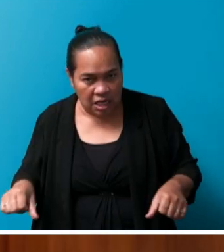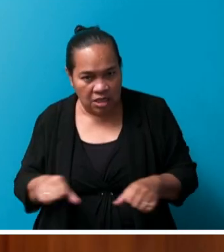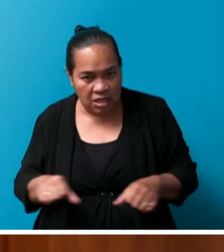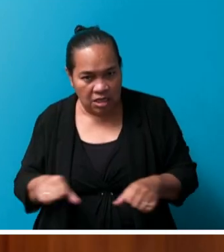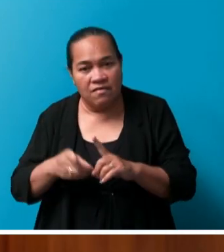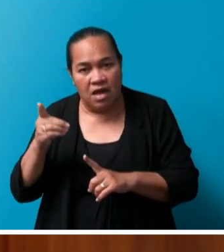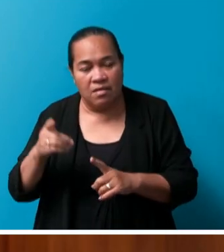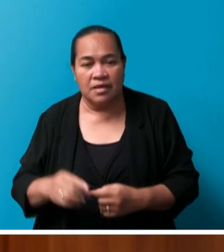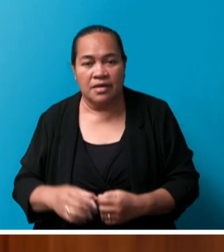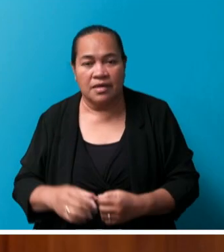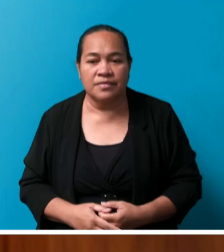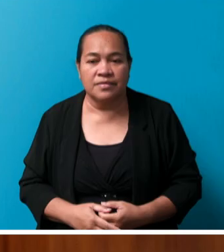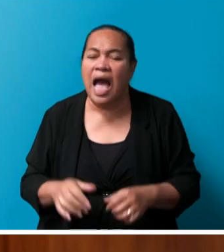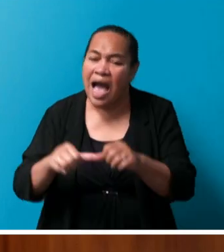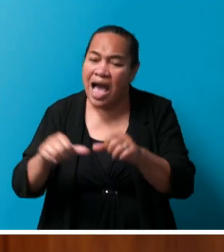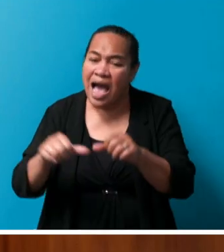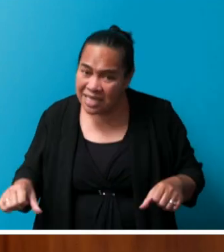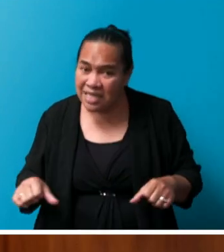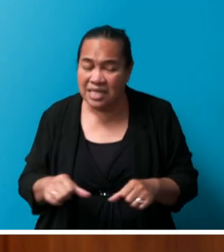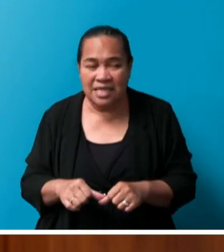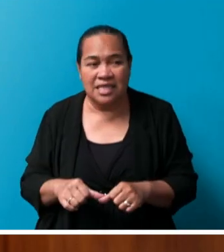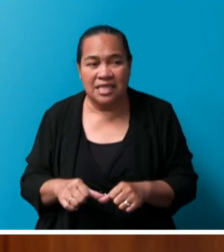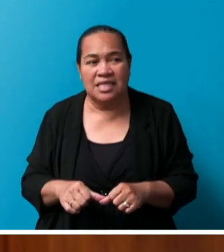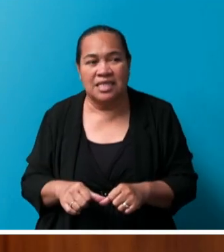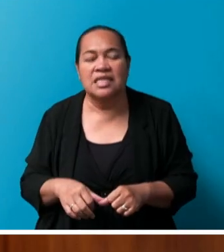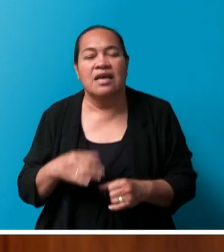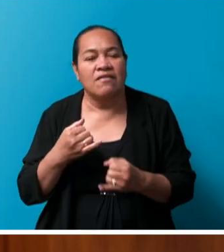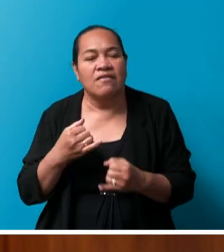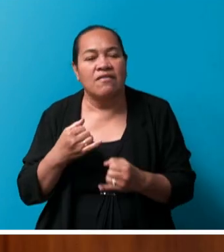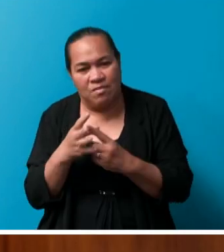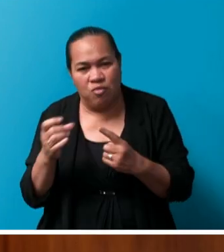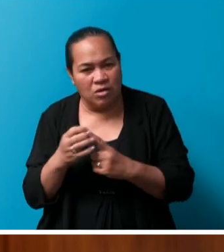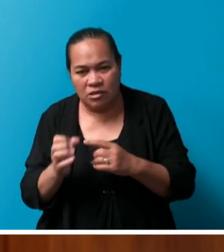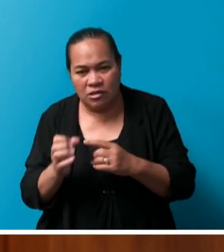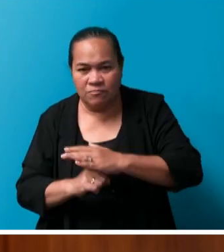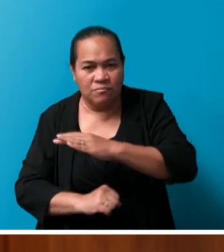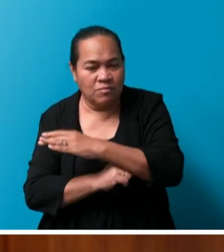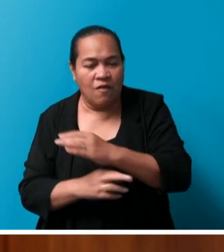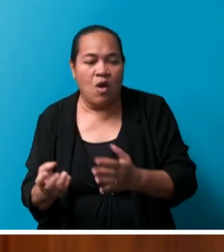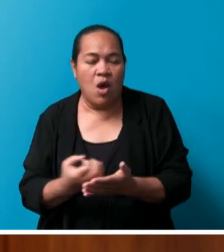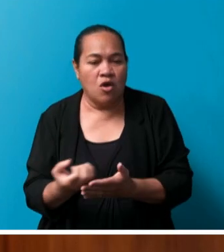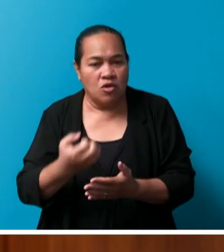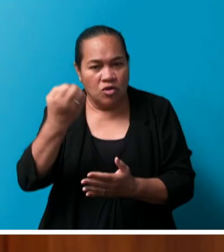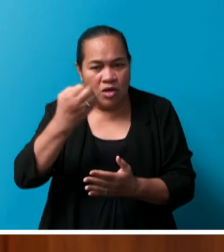Honorable Speaker, agriculture remains a critical pillar of our economy and